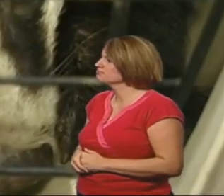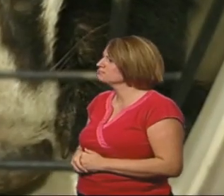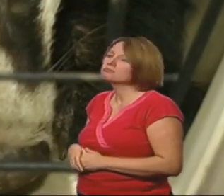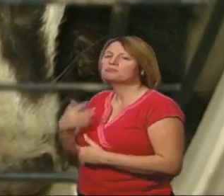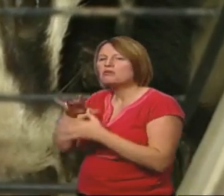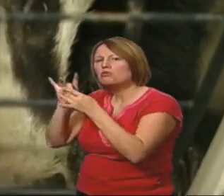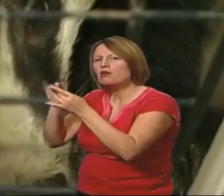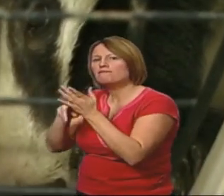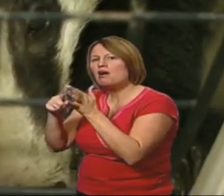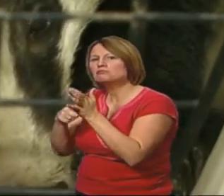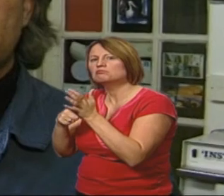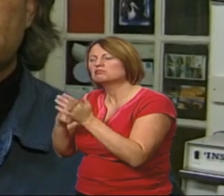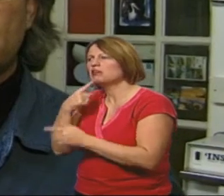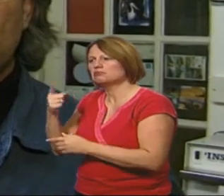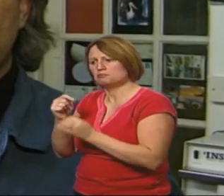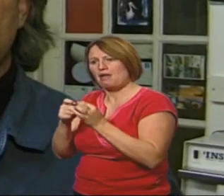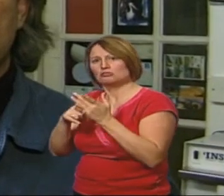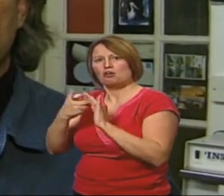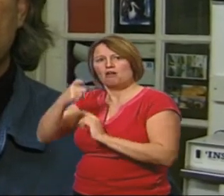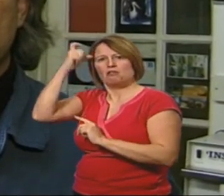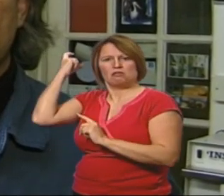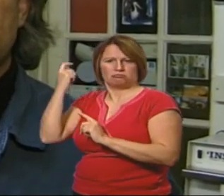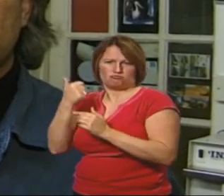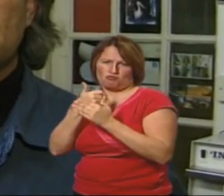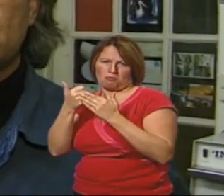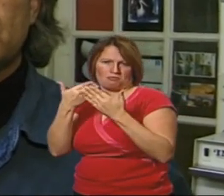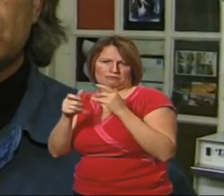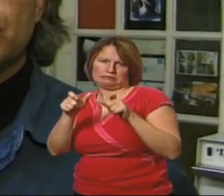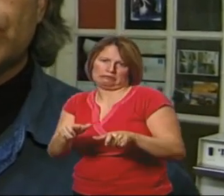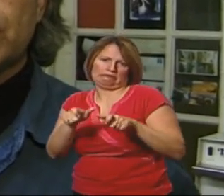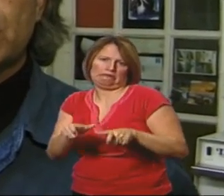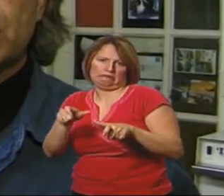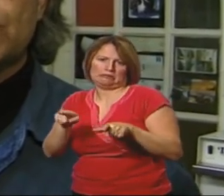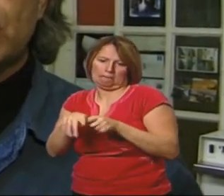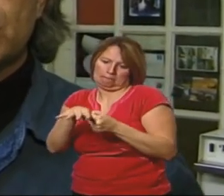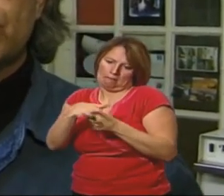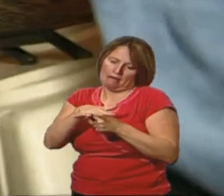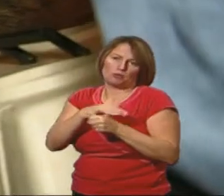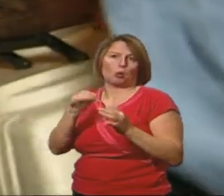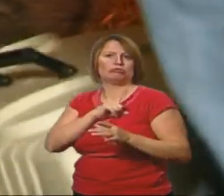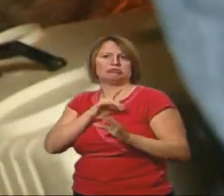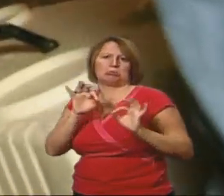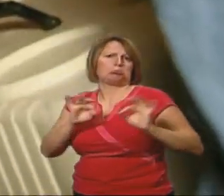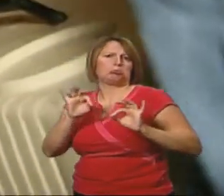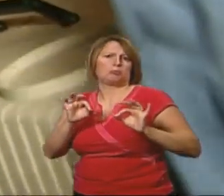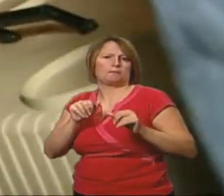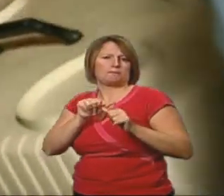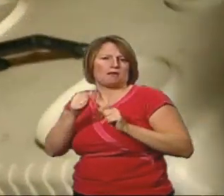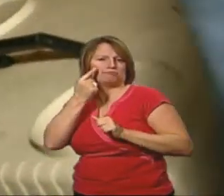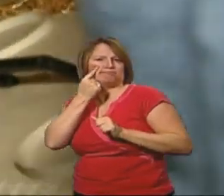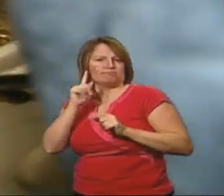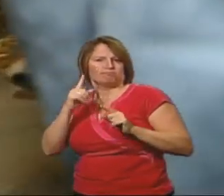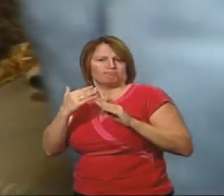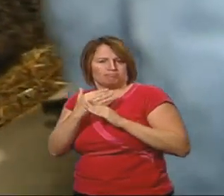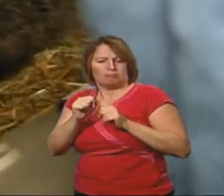We've had quite a long consultation with the vet. We're obviously very worried about the badger because badgers don't lie in dishes for 48 hours without a reason. The best course of action